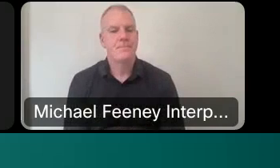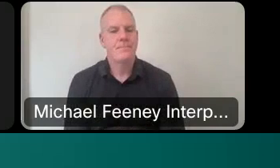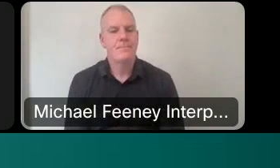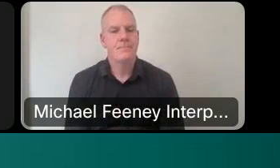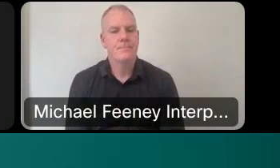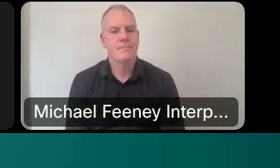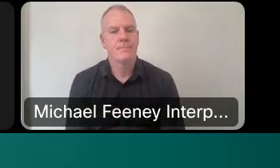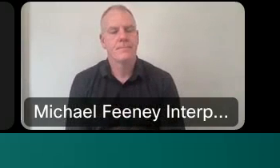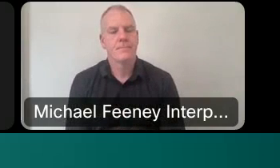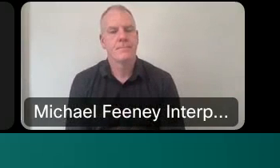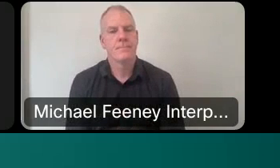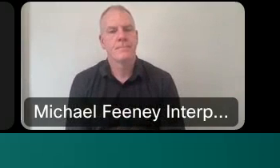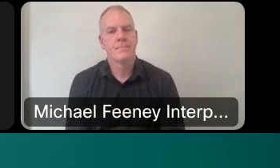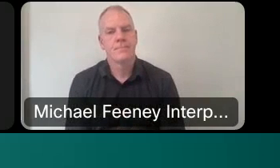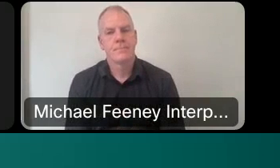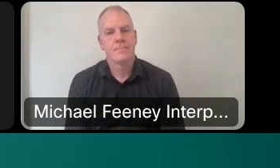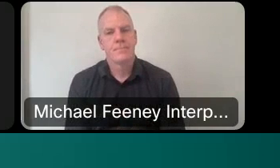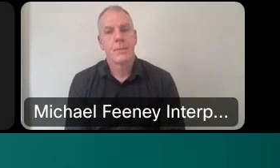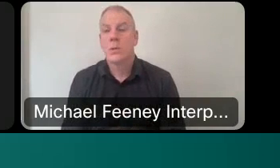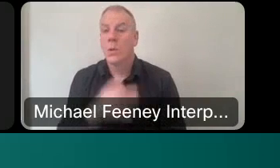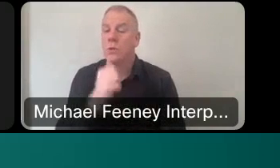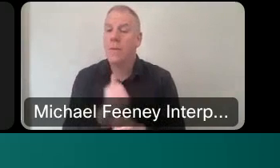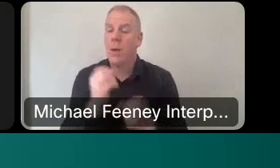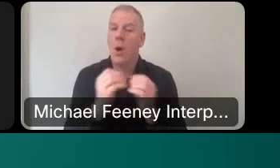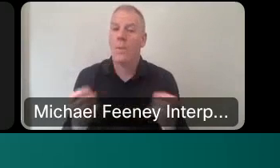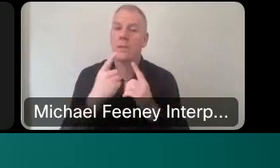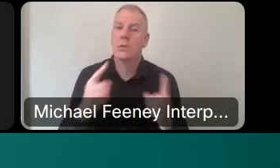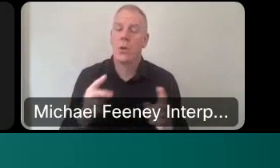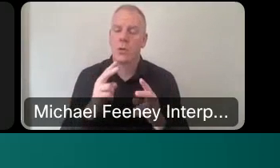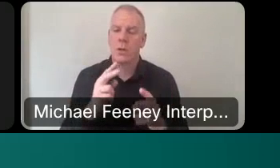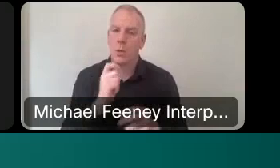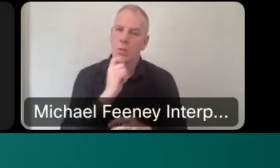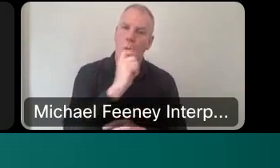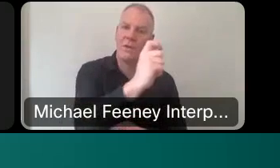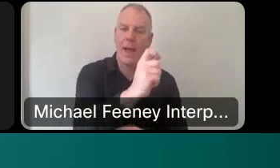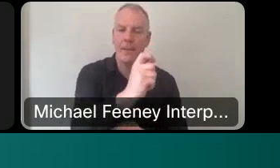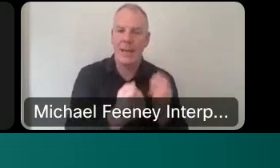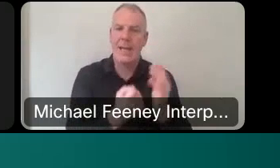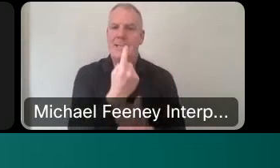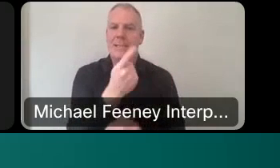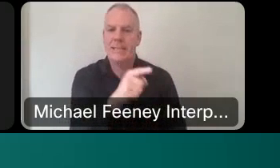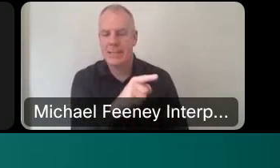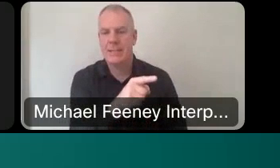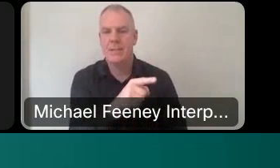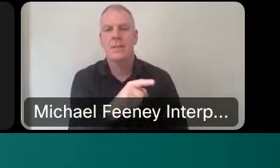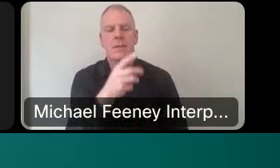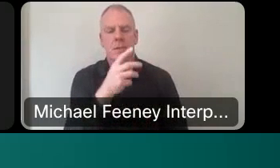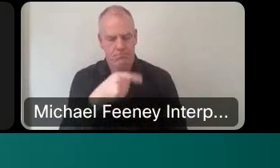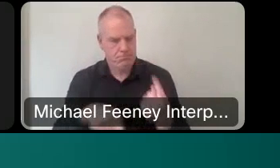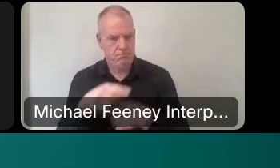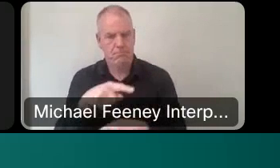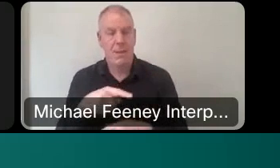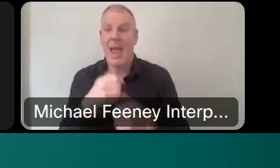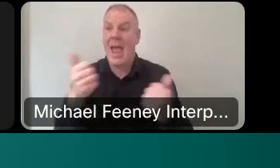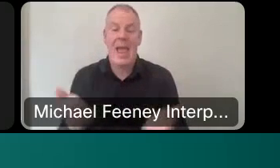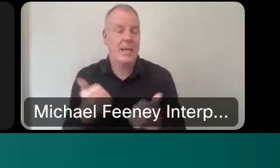So really, when we think about open disclosure of a notifiable incident in relation to open disclosure of